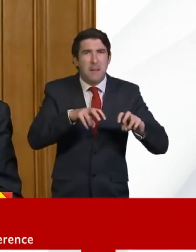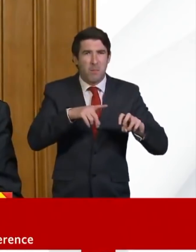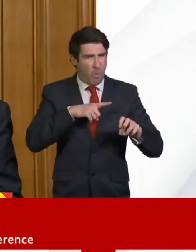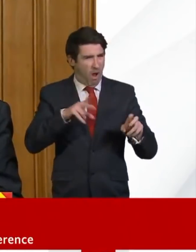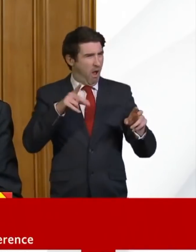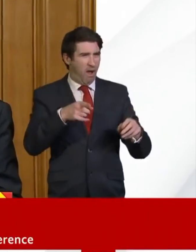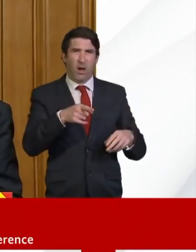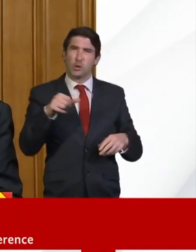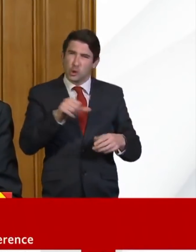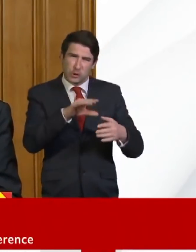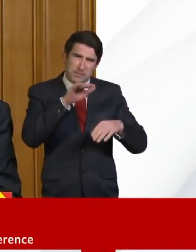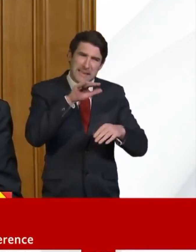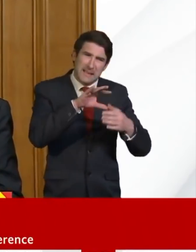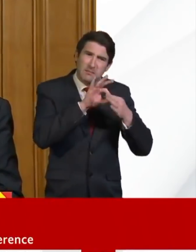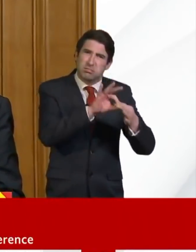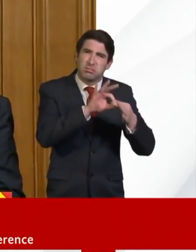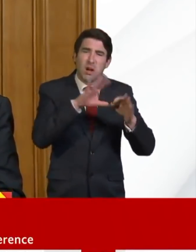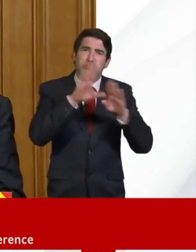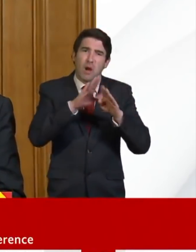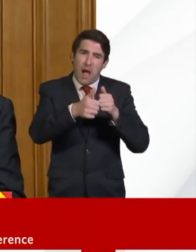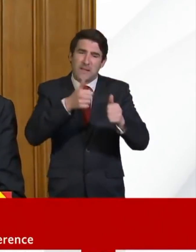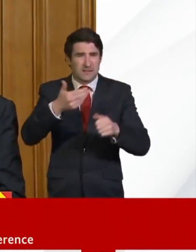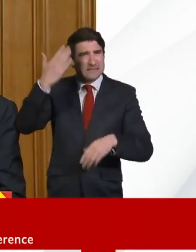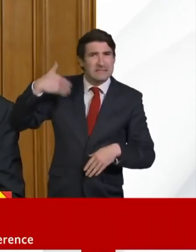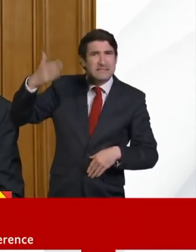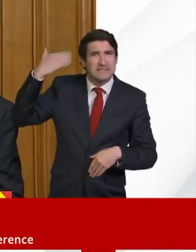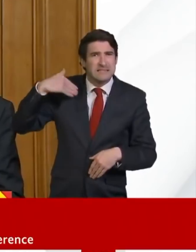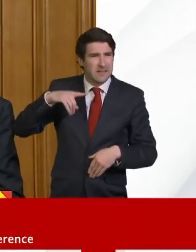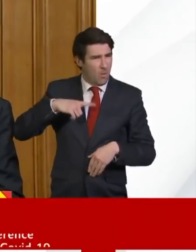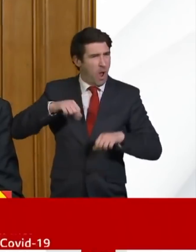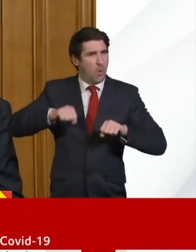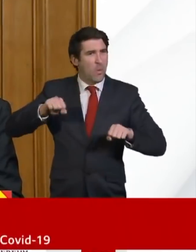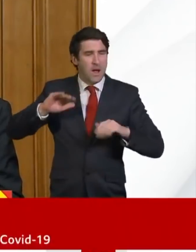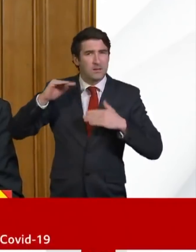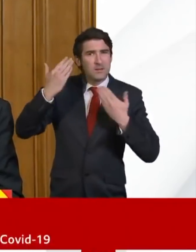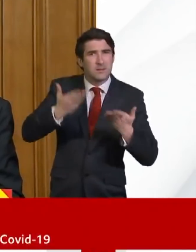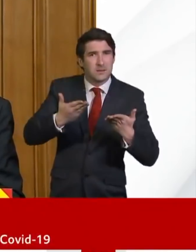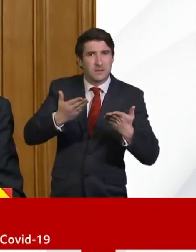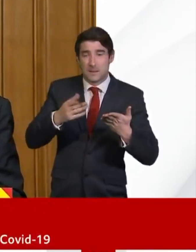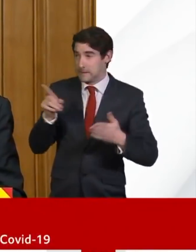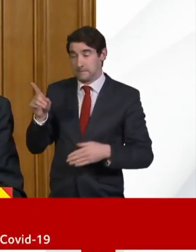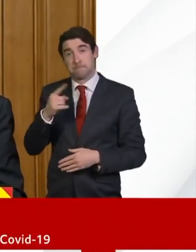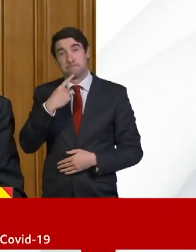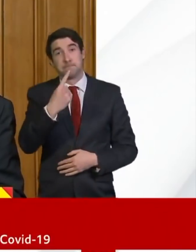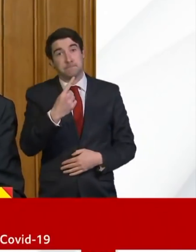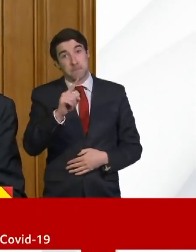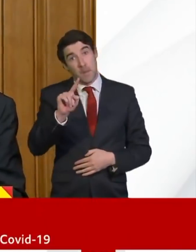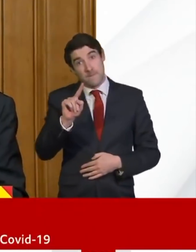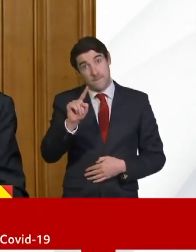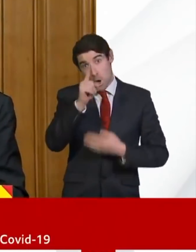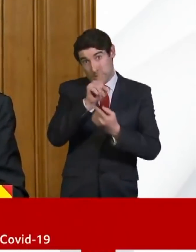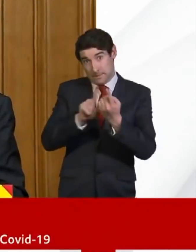that's the easiest way to answer the question, which is we started working on this in January. We had our first full SAGE meeting in January.